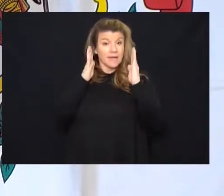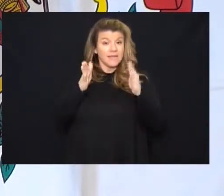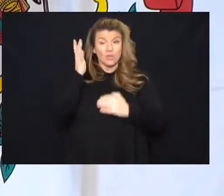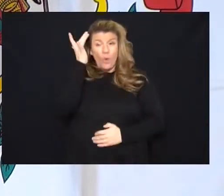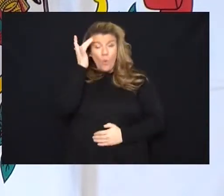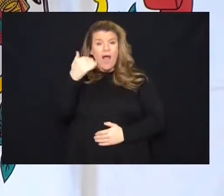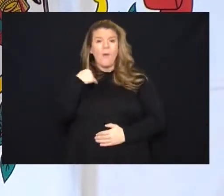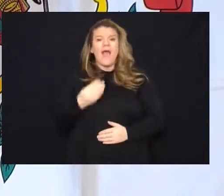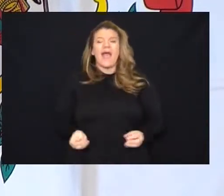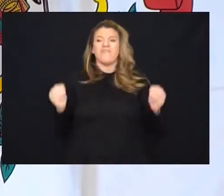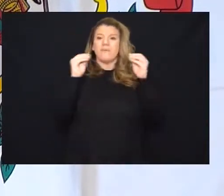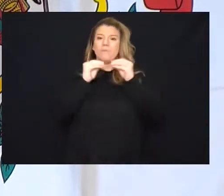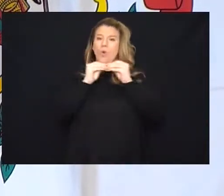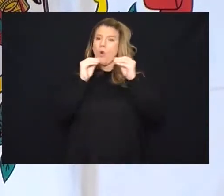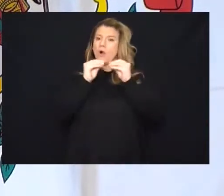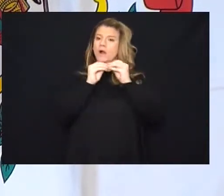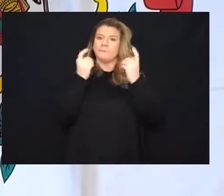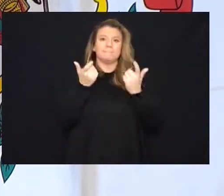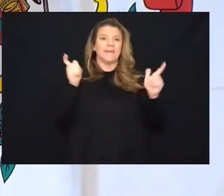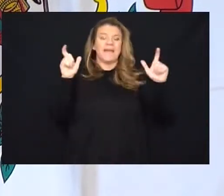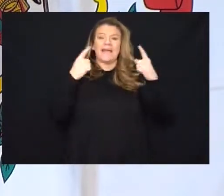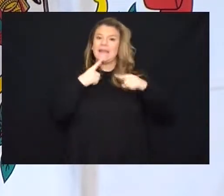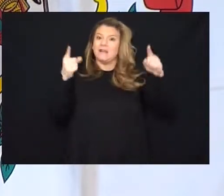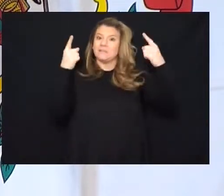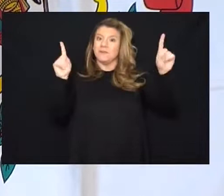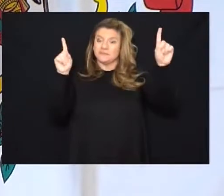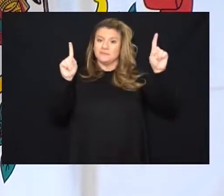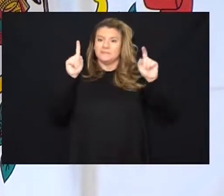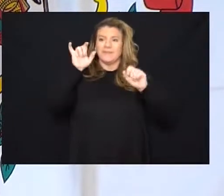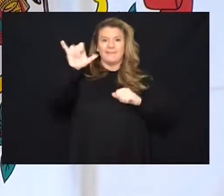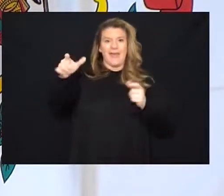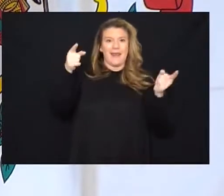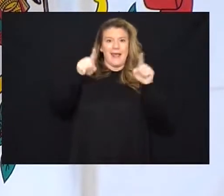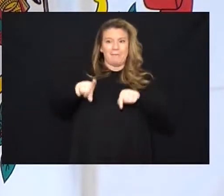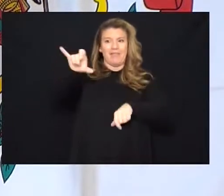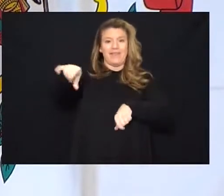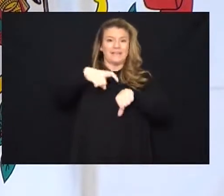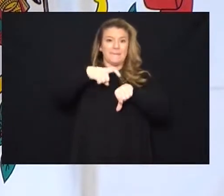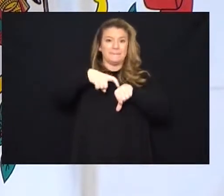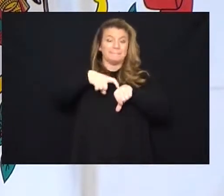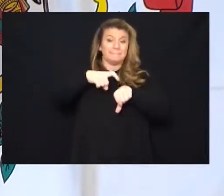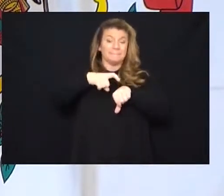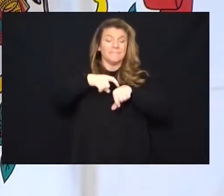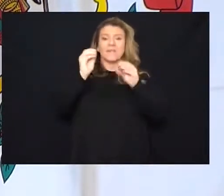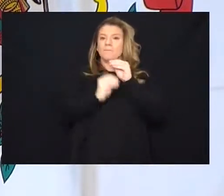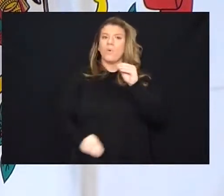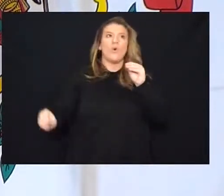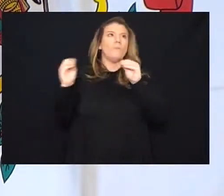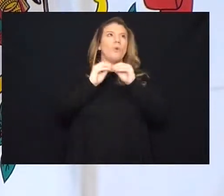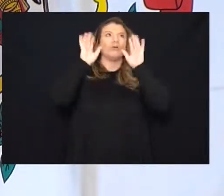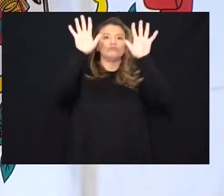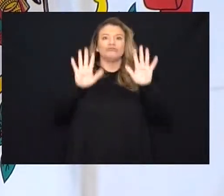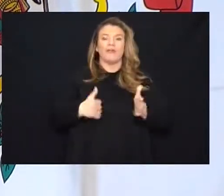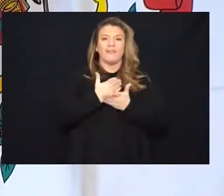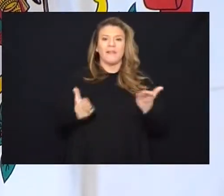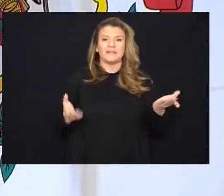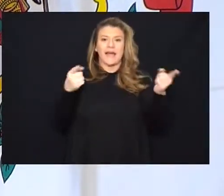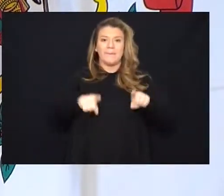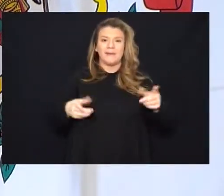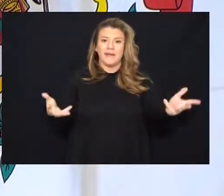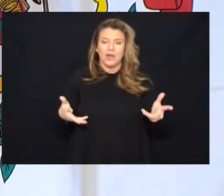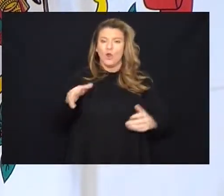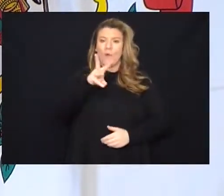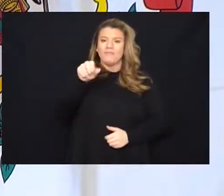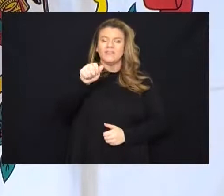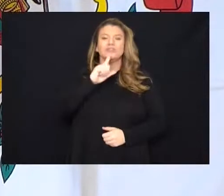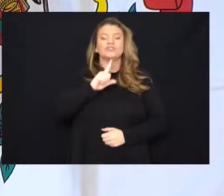going to be some more major announcements at the State of the State, and just more and more goodness coming to West Virginia.